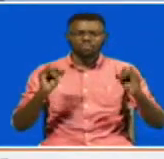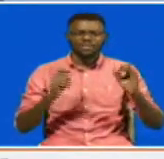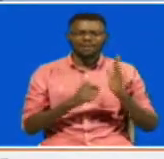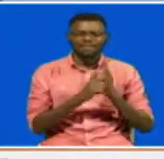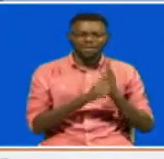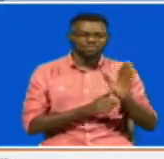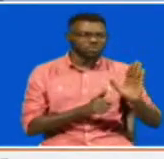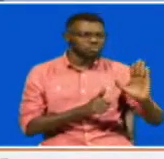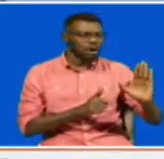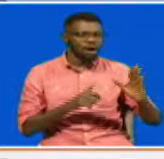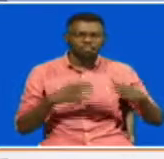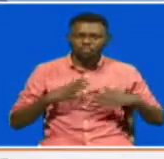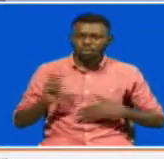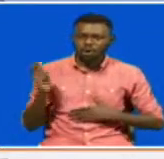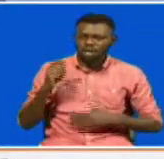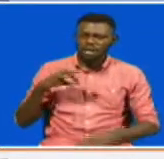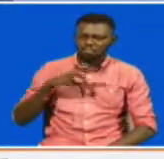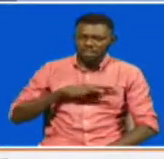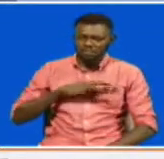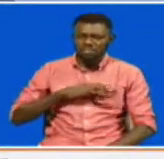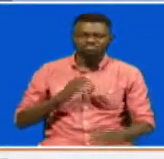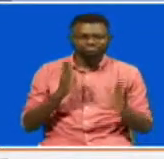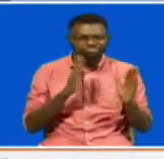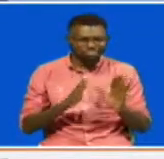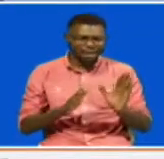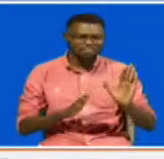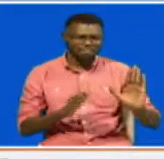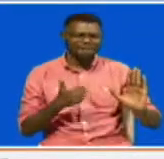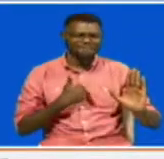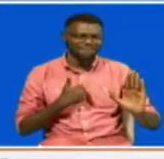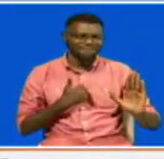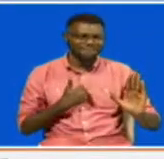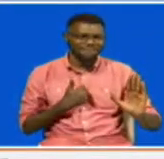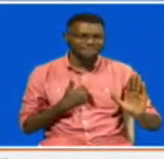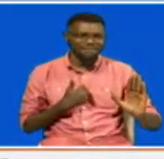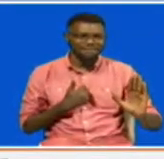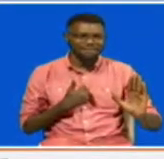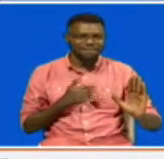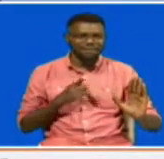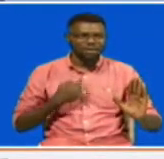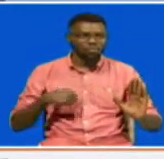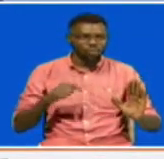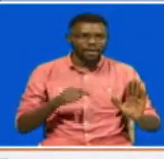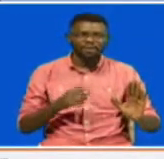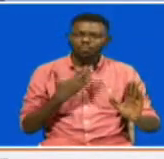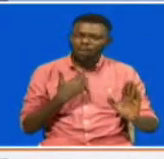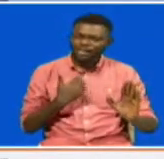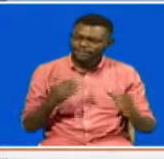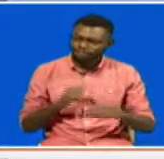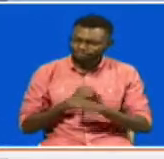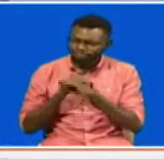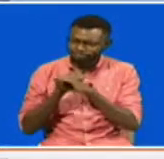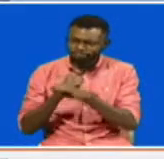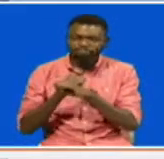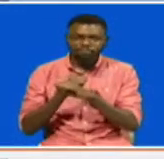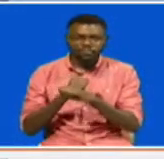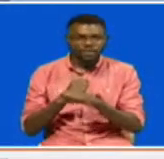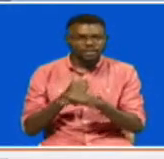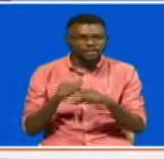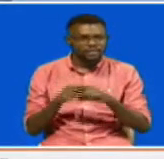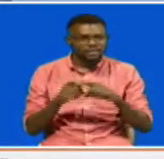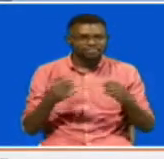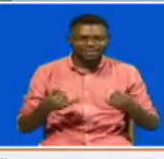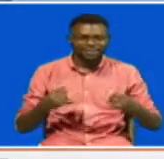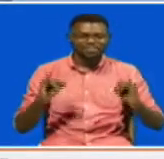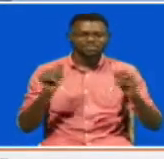Kenyans can benefit from the plan which we are selfishly going to guard it and ensure that we implement it to